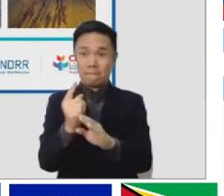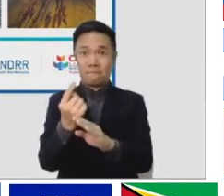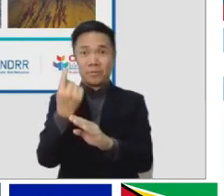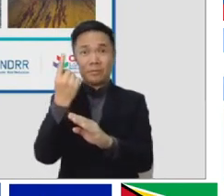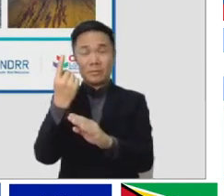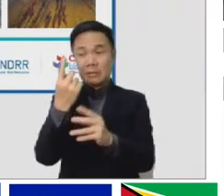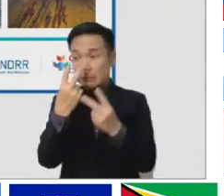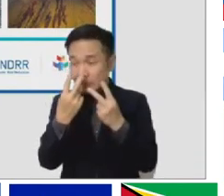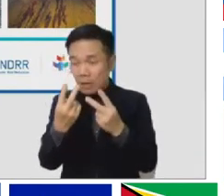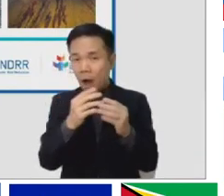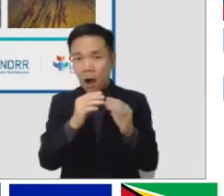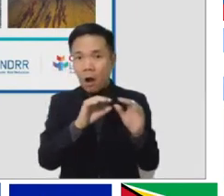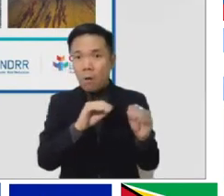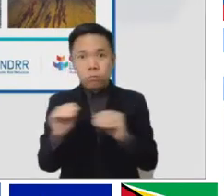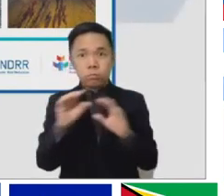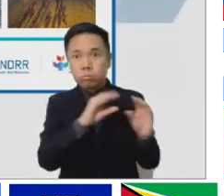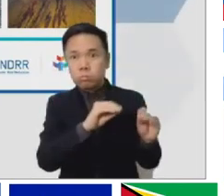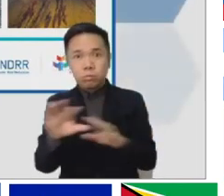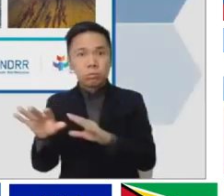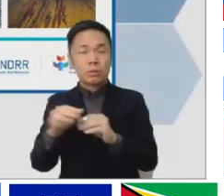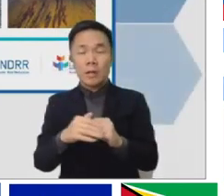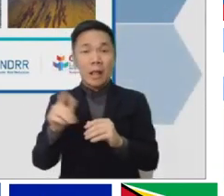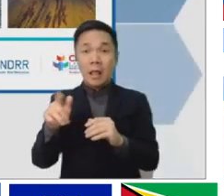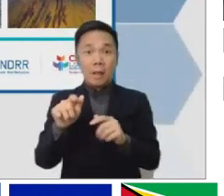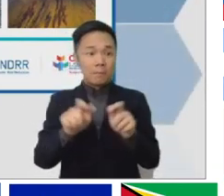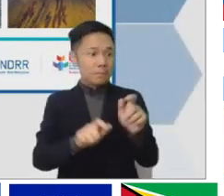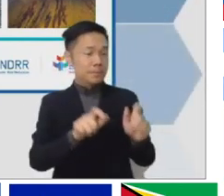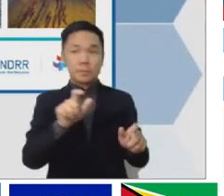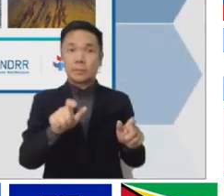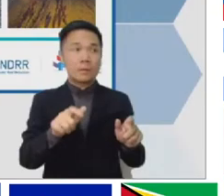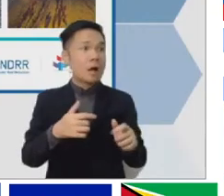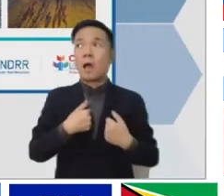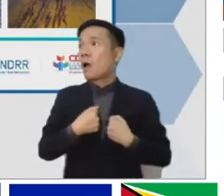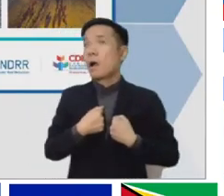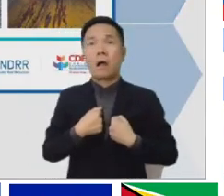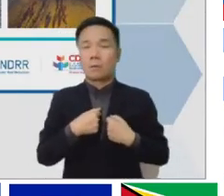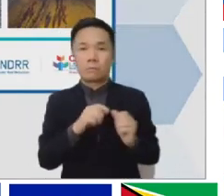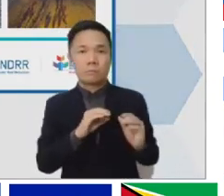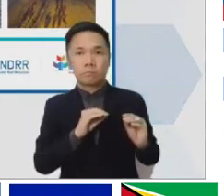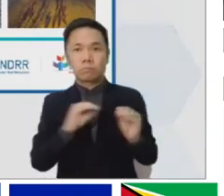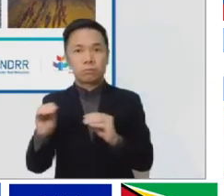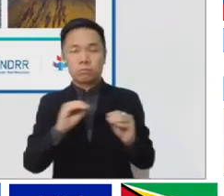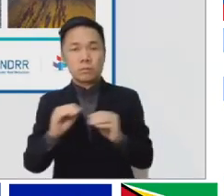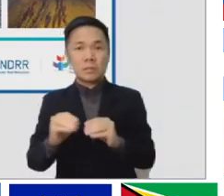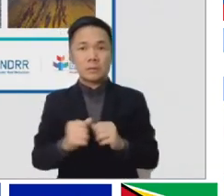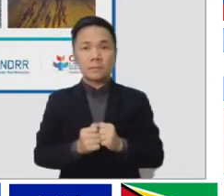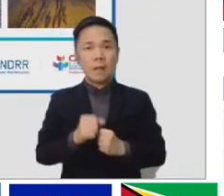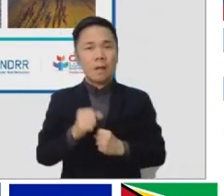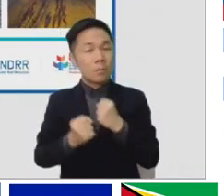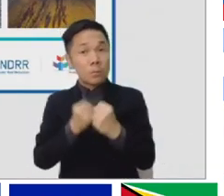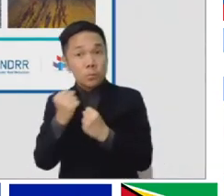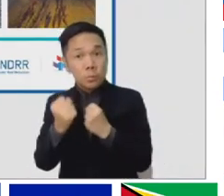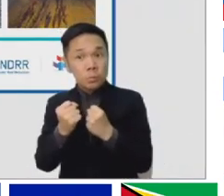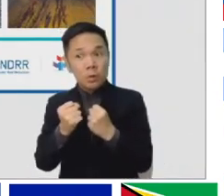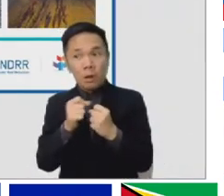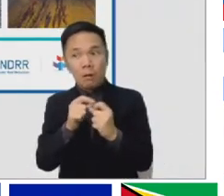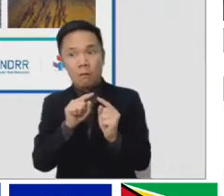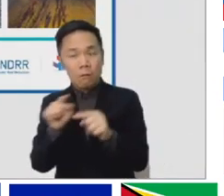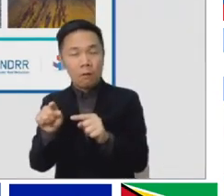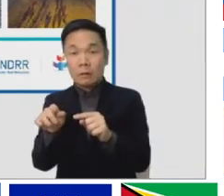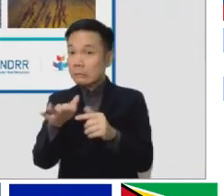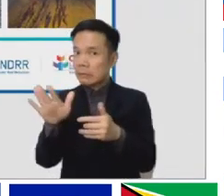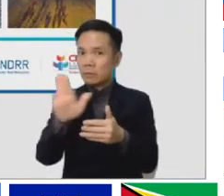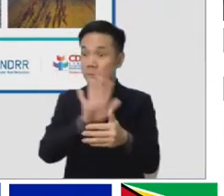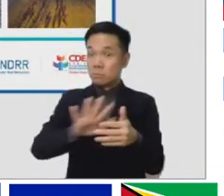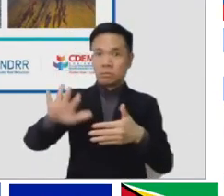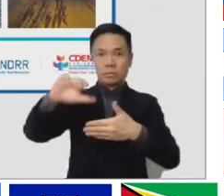led people to migrating, the impact of disasters on the Central American countries as